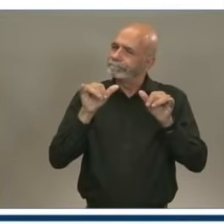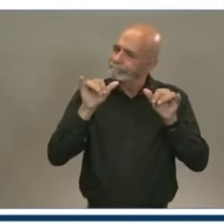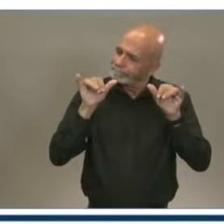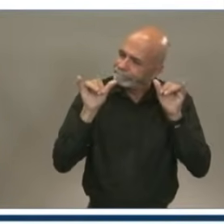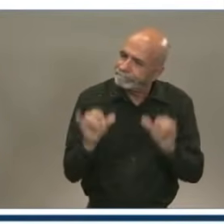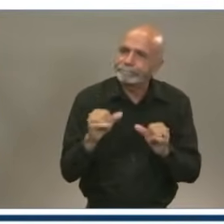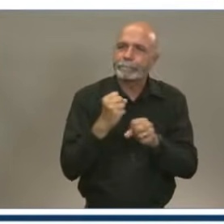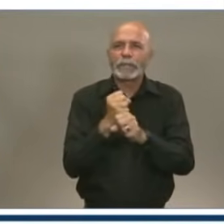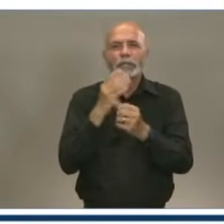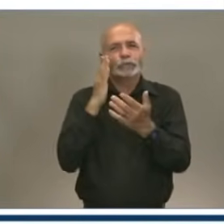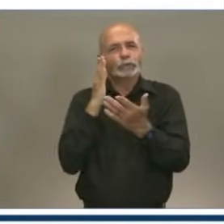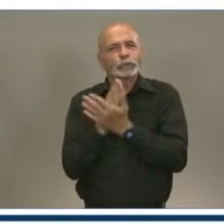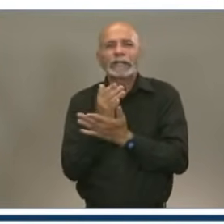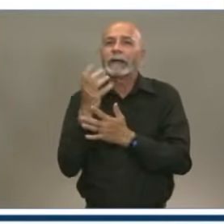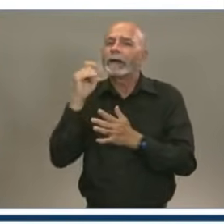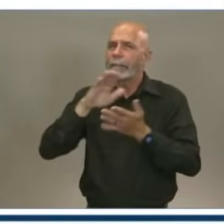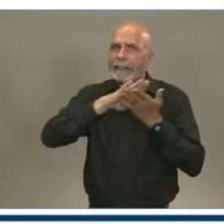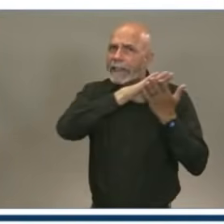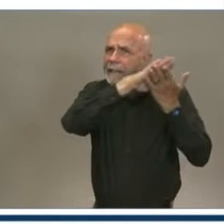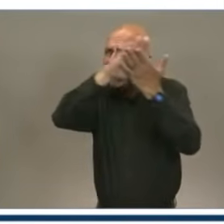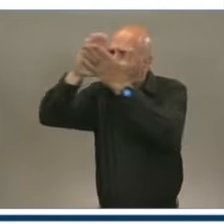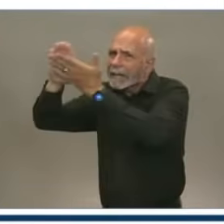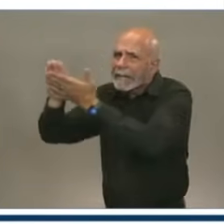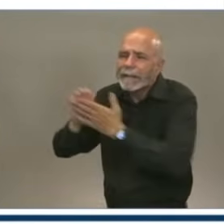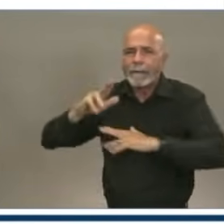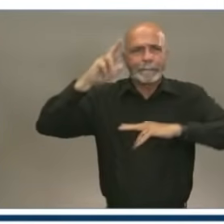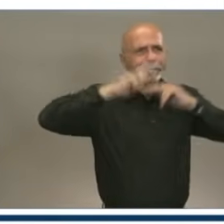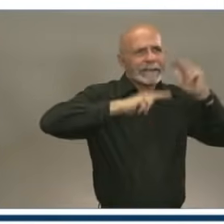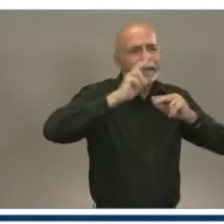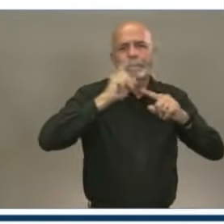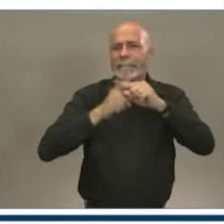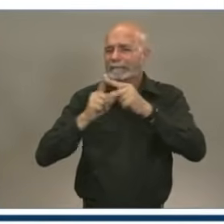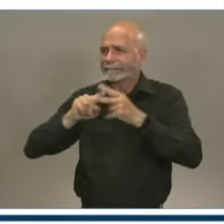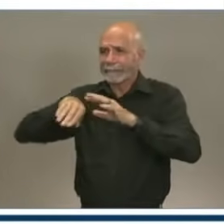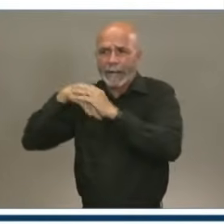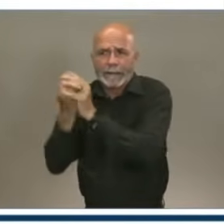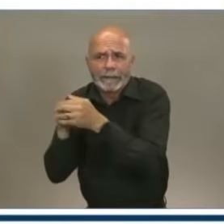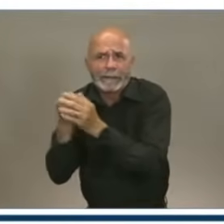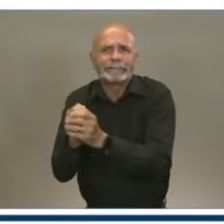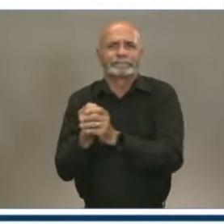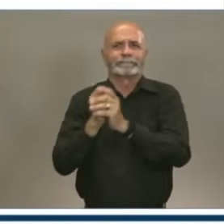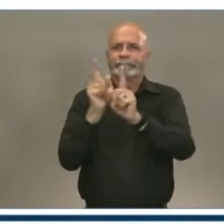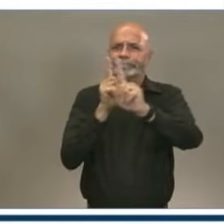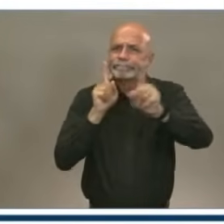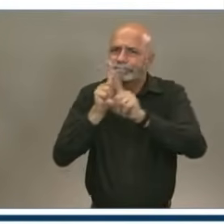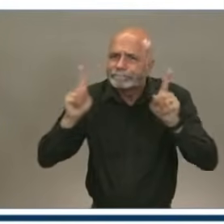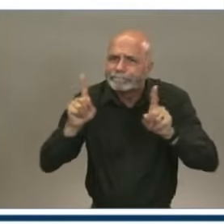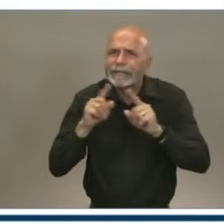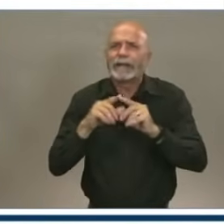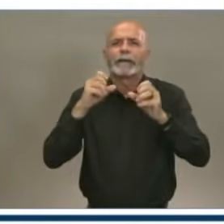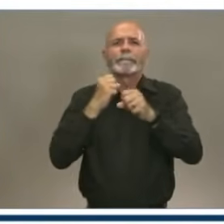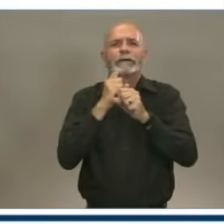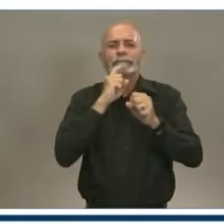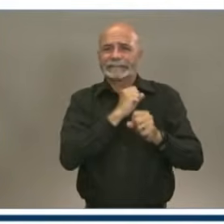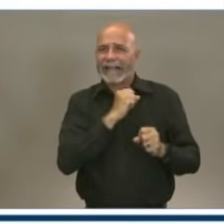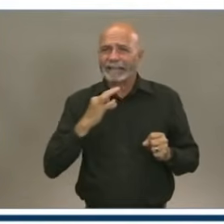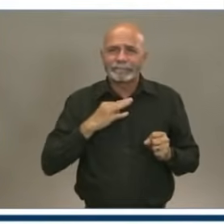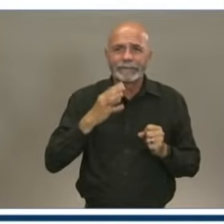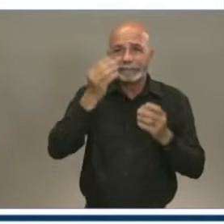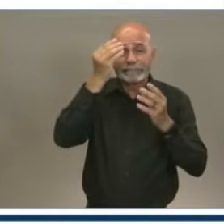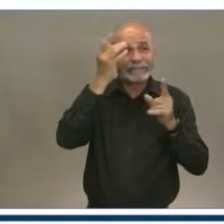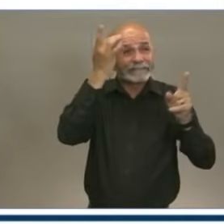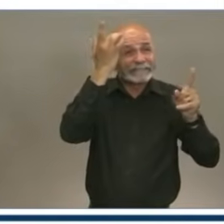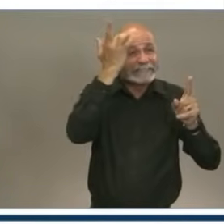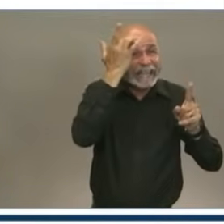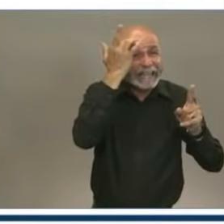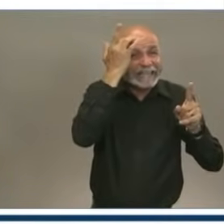increased cleaning, increased hand washing, better ability to have people, both staff or students, not come to school when they're